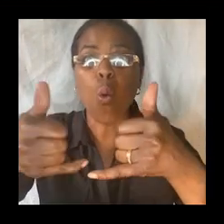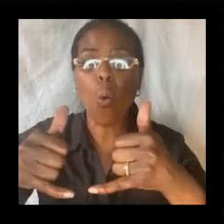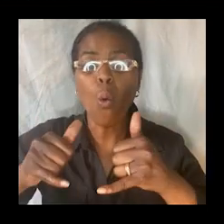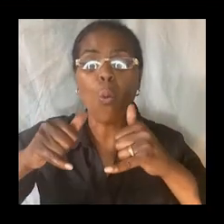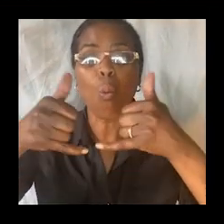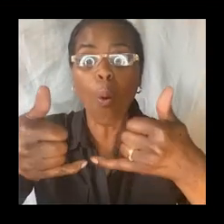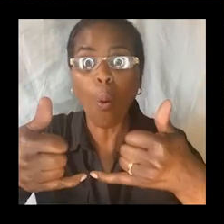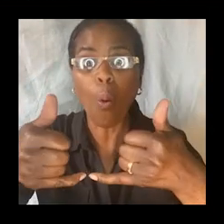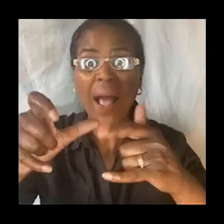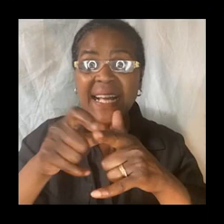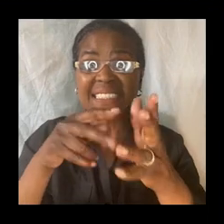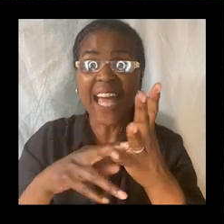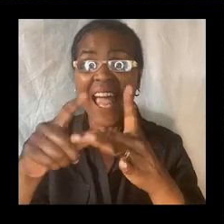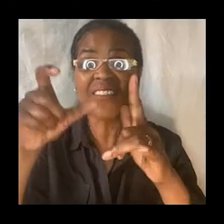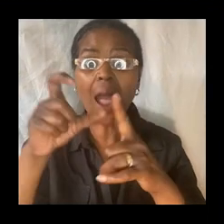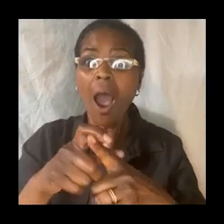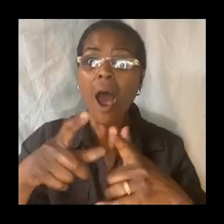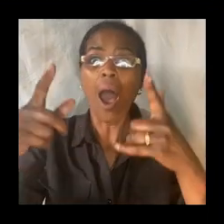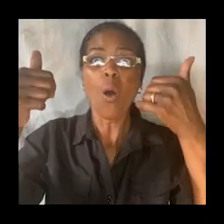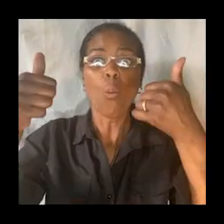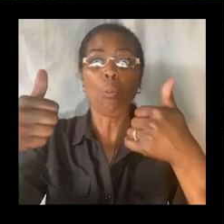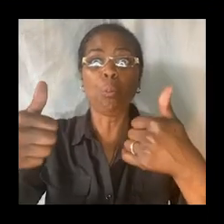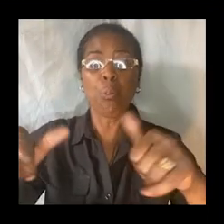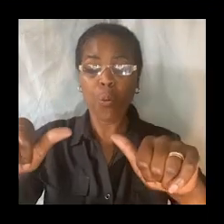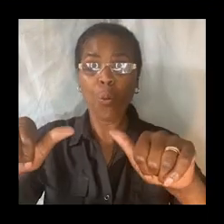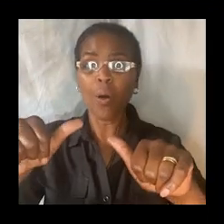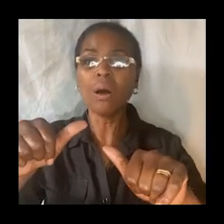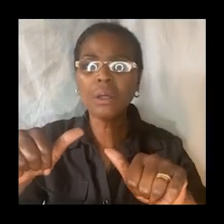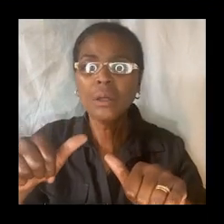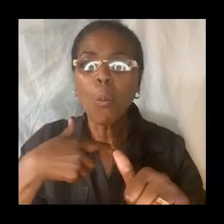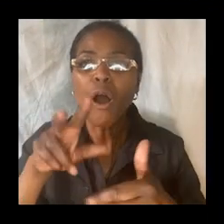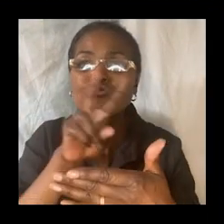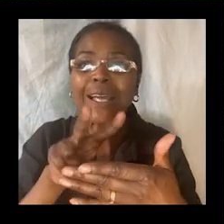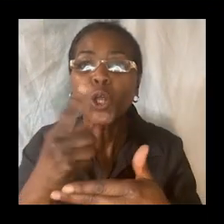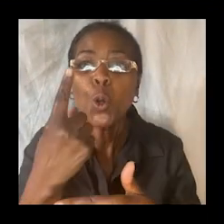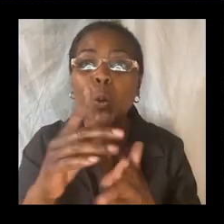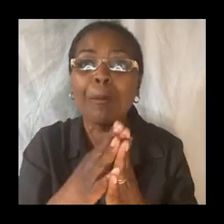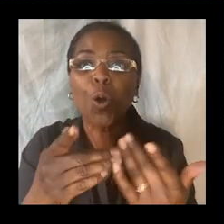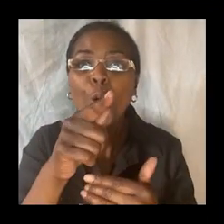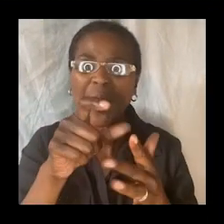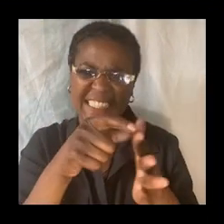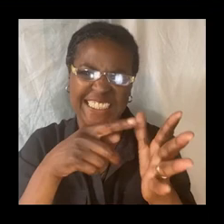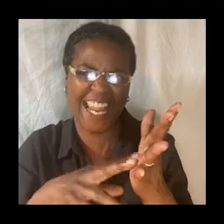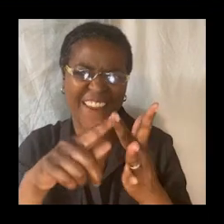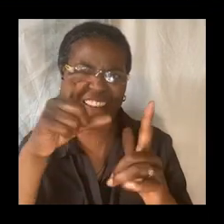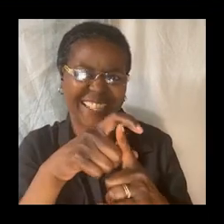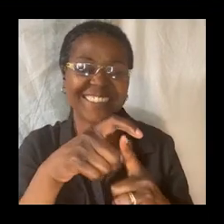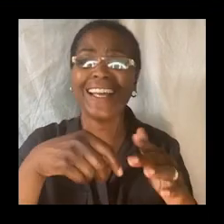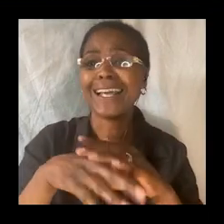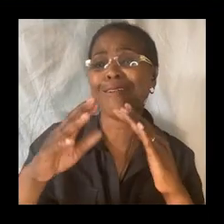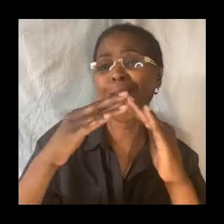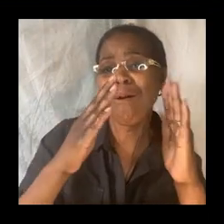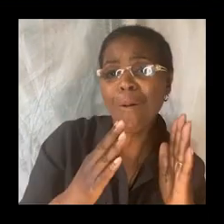writer into the forefront of being the person that we all go to read books for young people, both